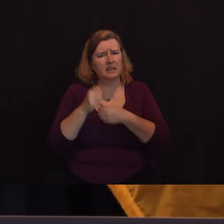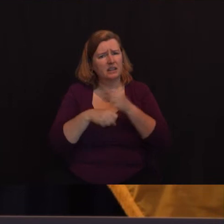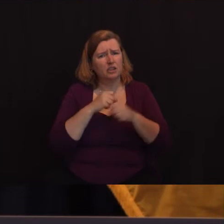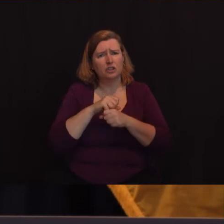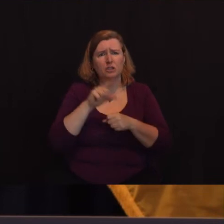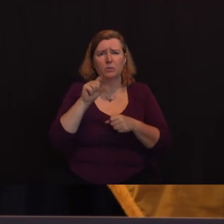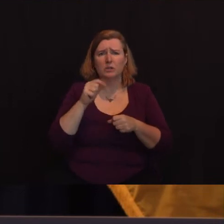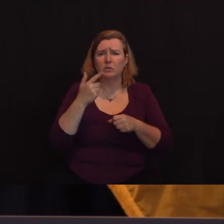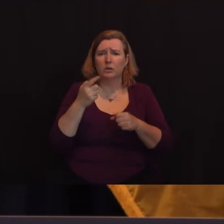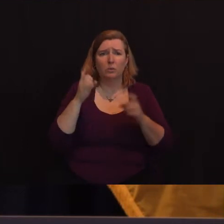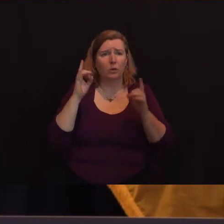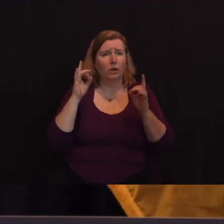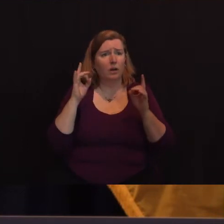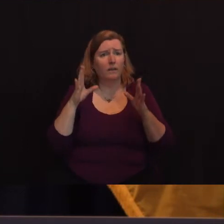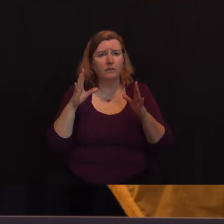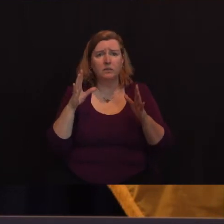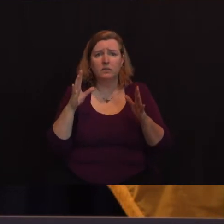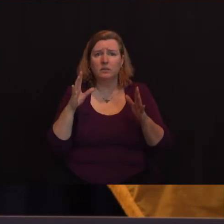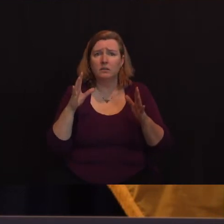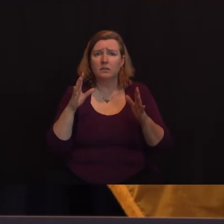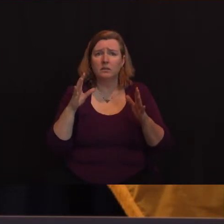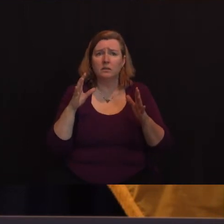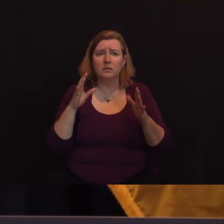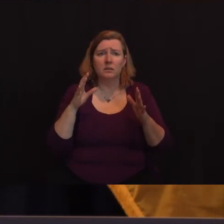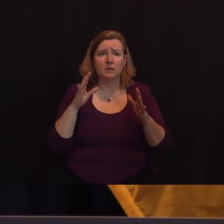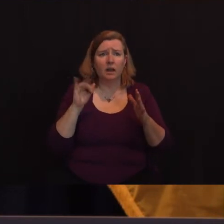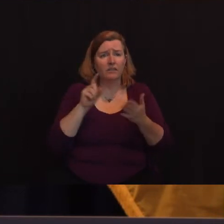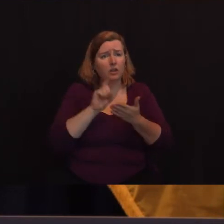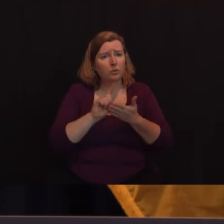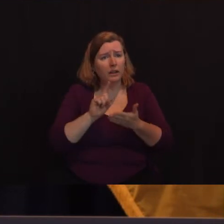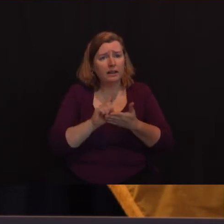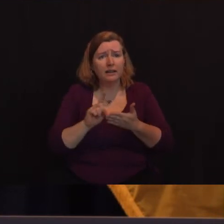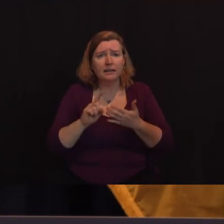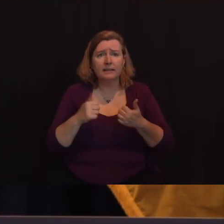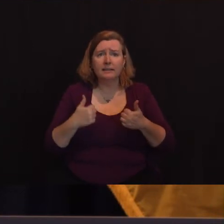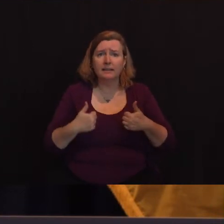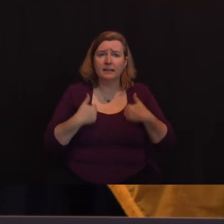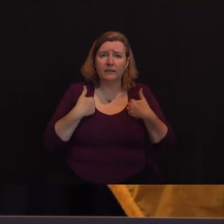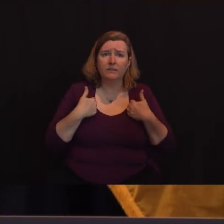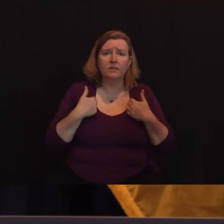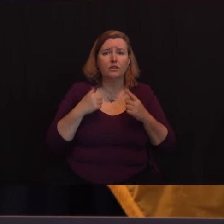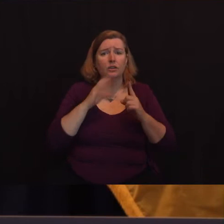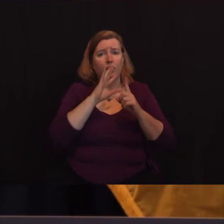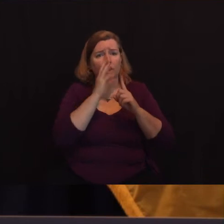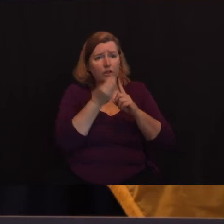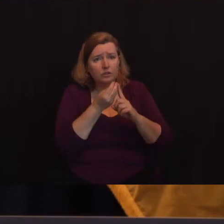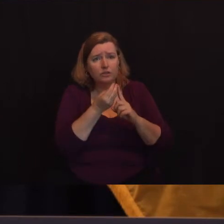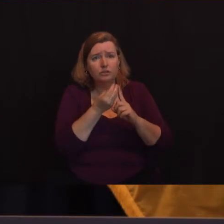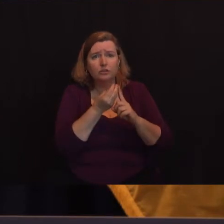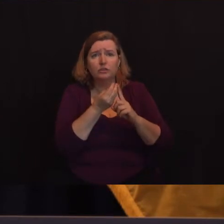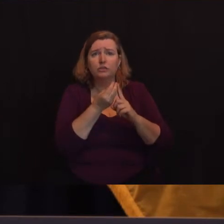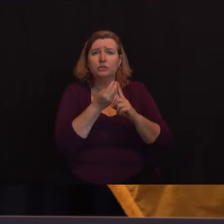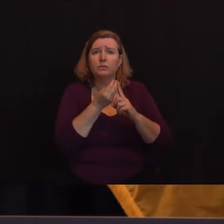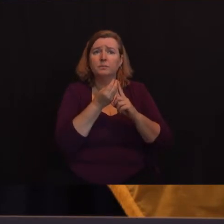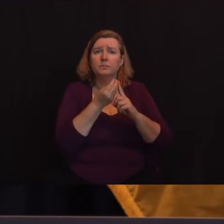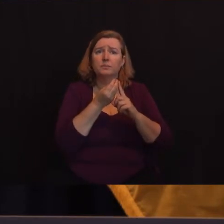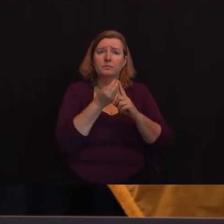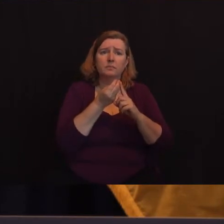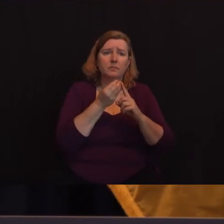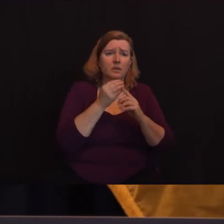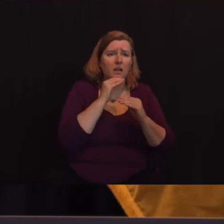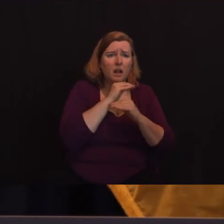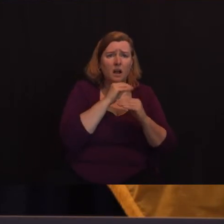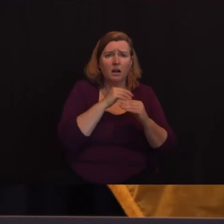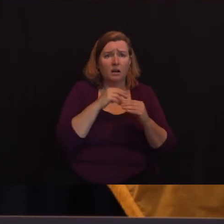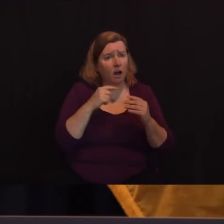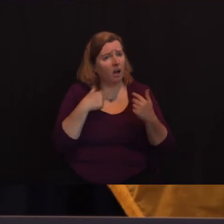Jersey. The wages, the living conditions, the false premises, awful. And by the way, I've visited,